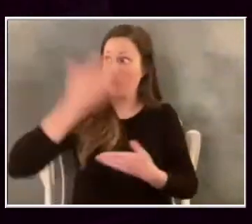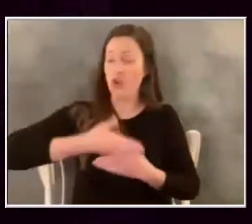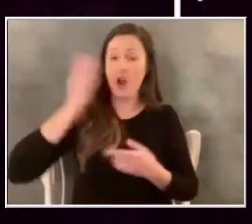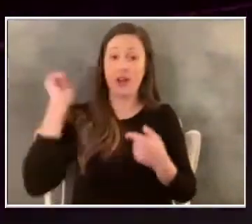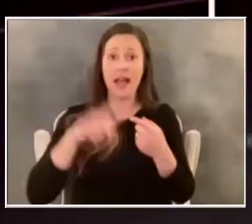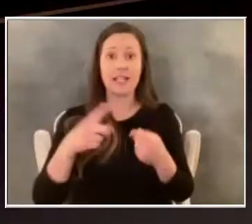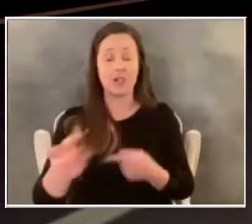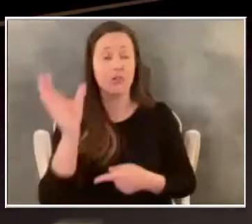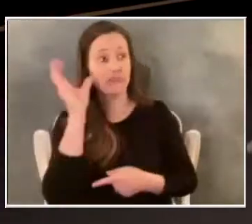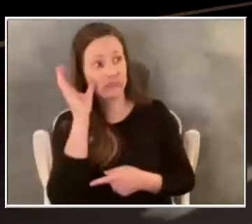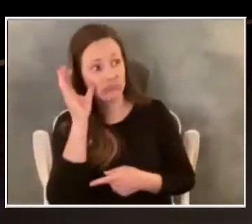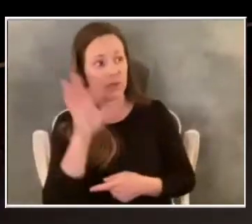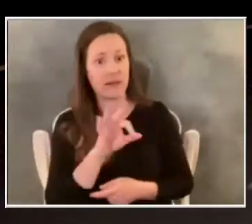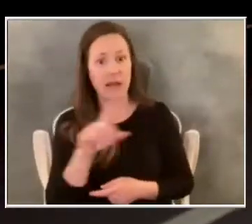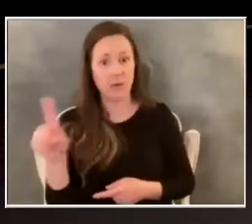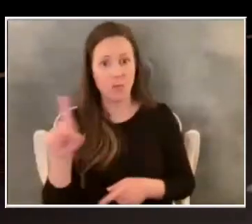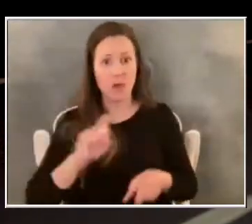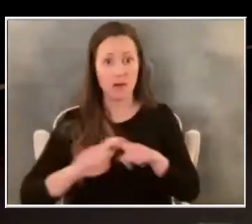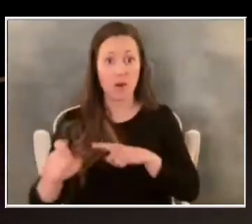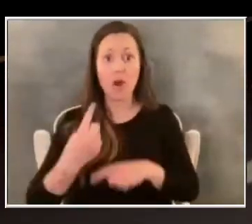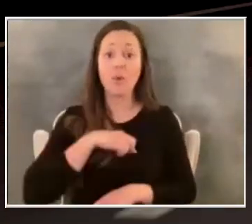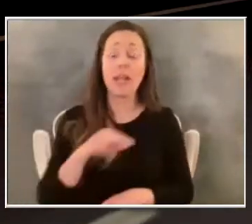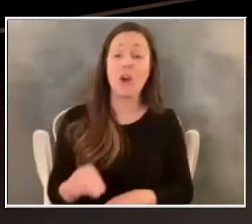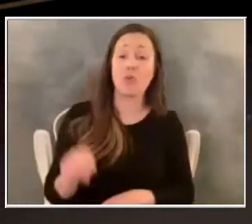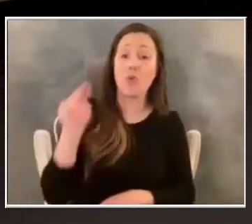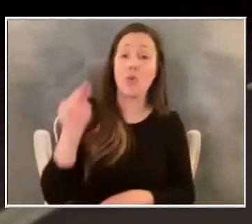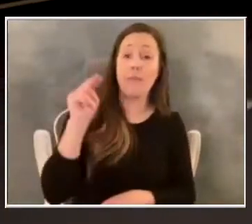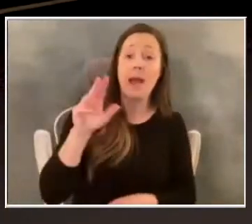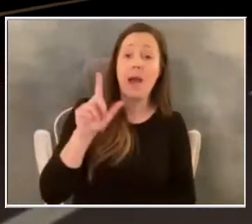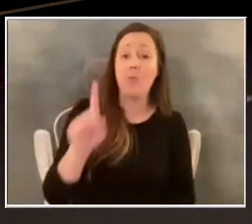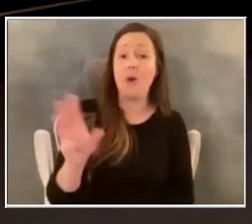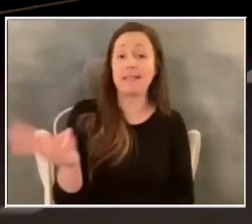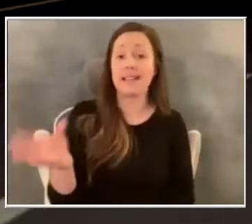call. We are northbound on 169 highway.